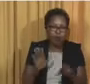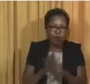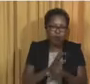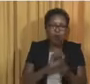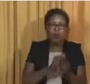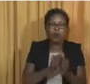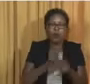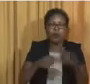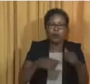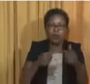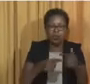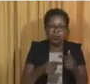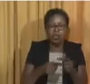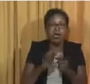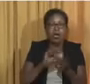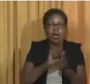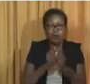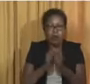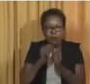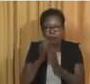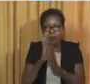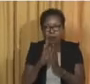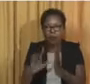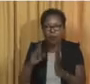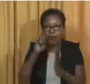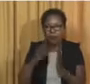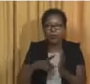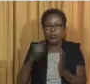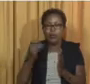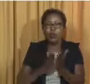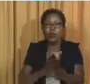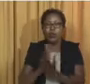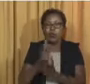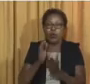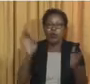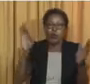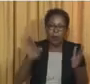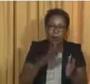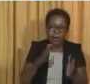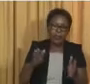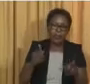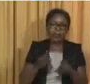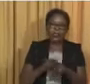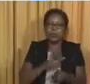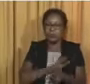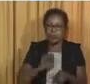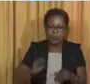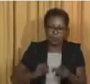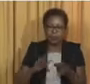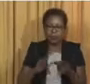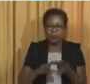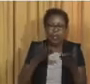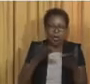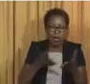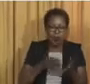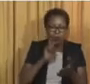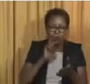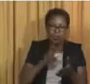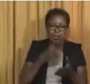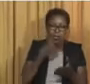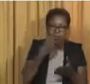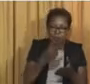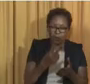the amendment bill has to go through the bicameral House. Looking at the two pathways for amending the